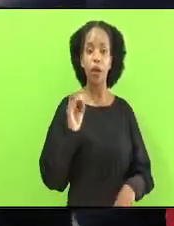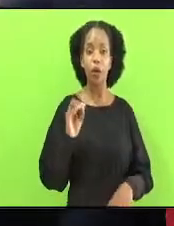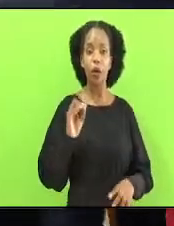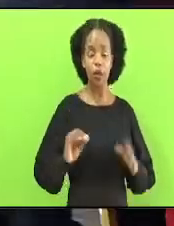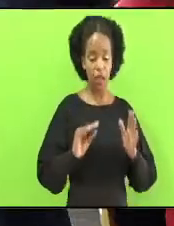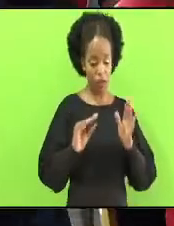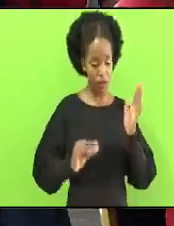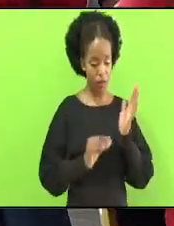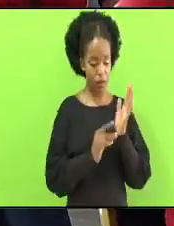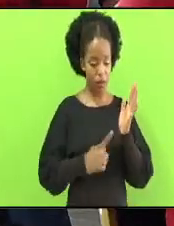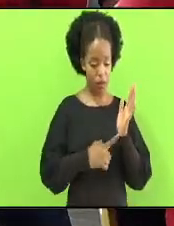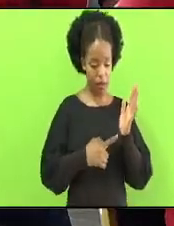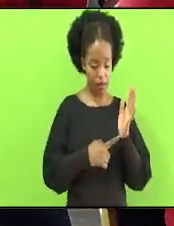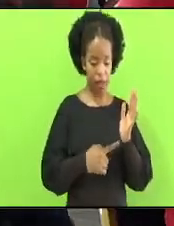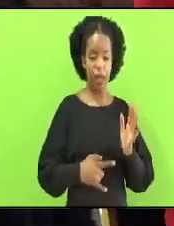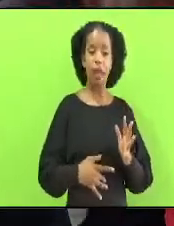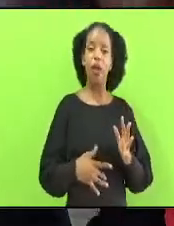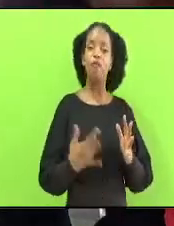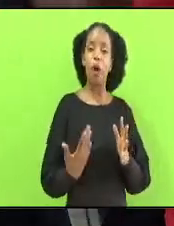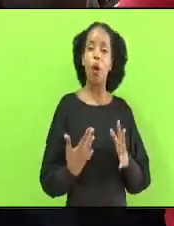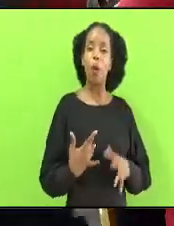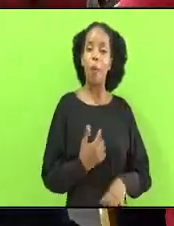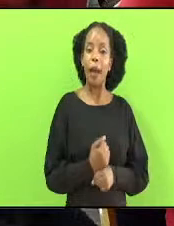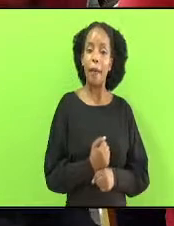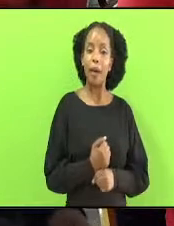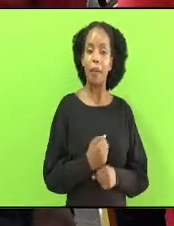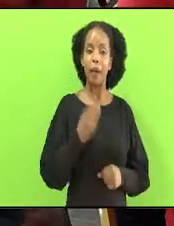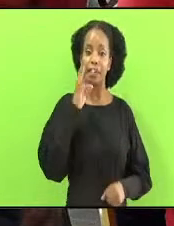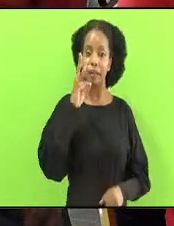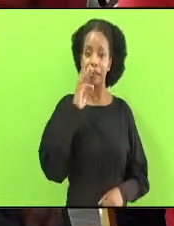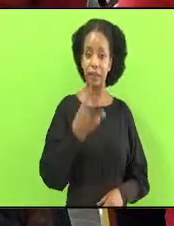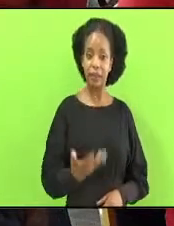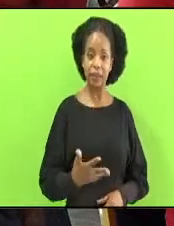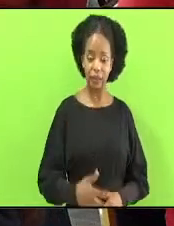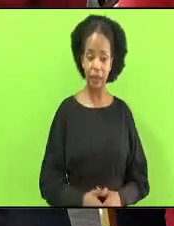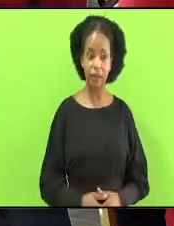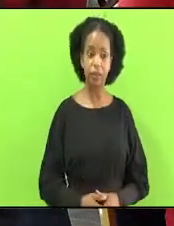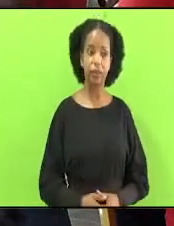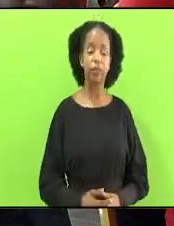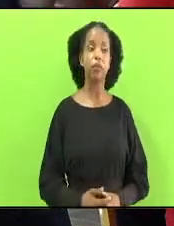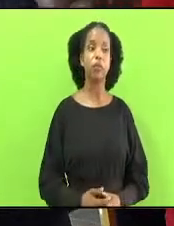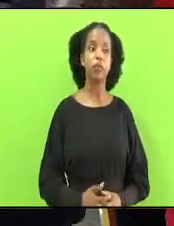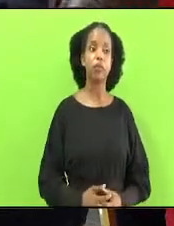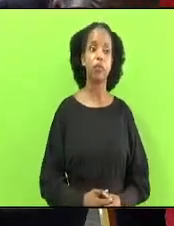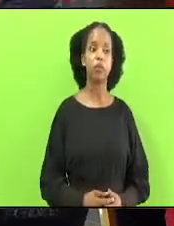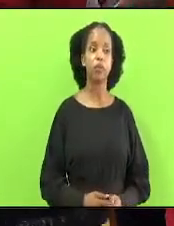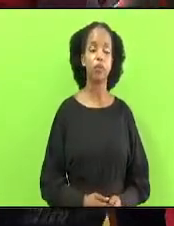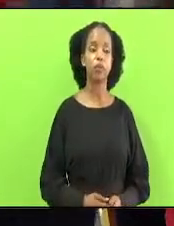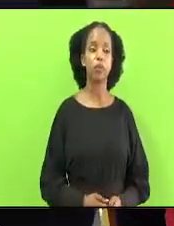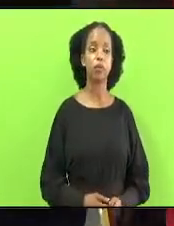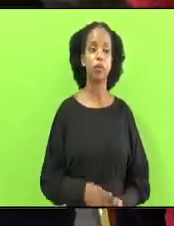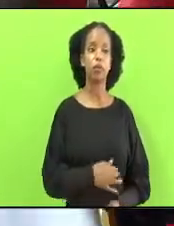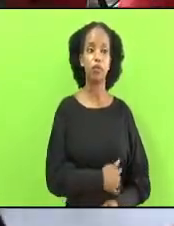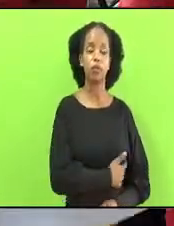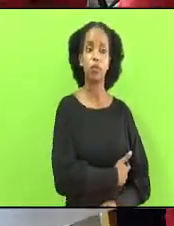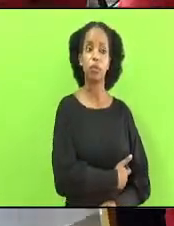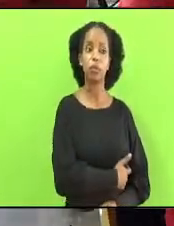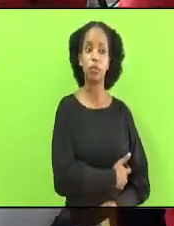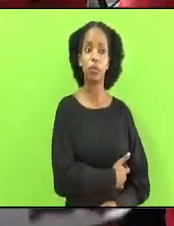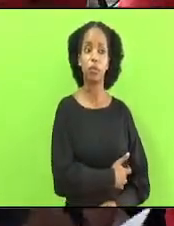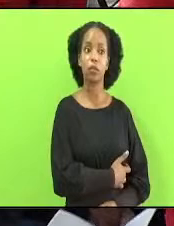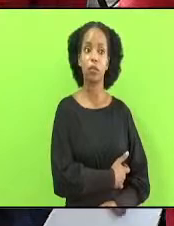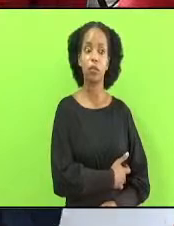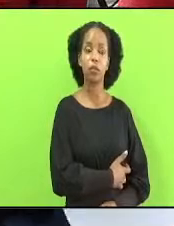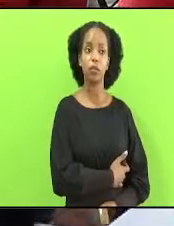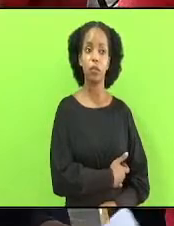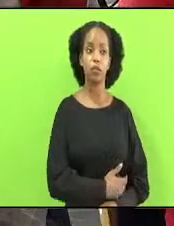metsi. My question is whether didn't the government or the officials knew that